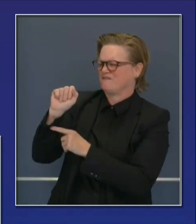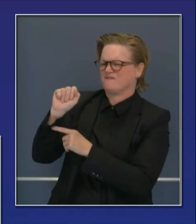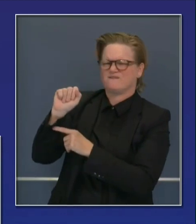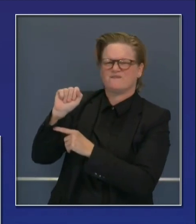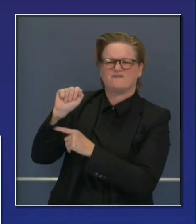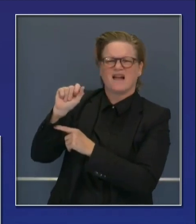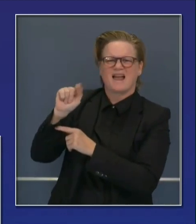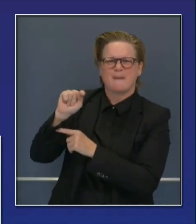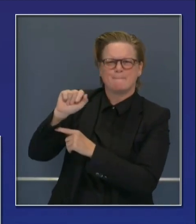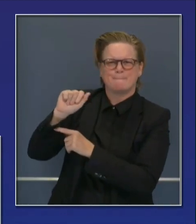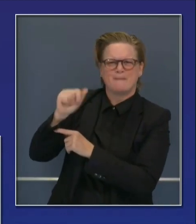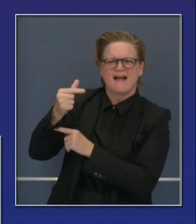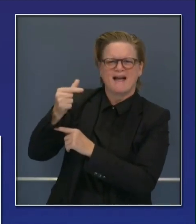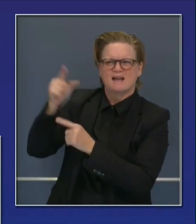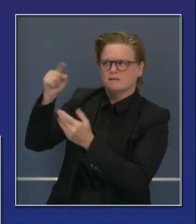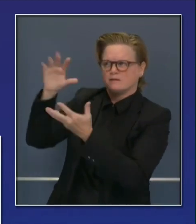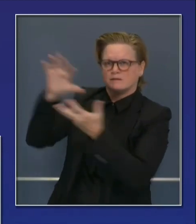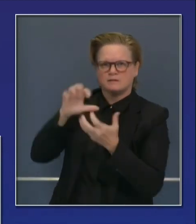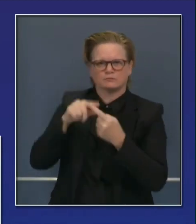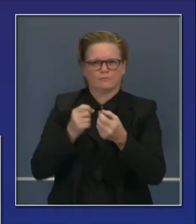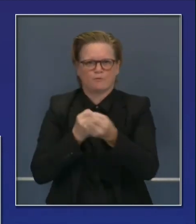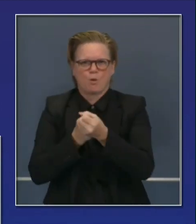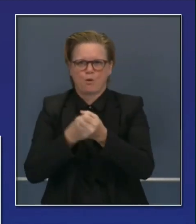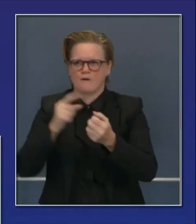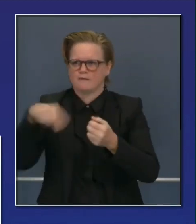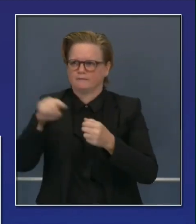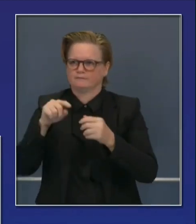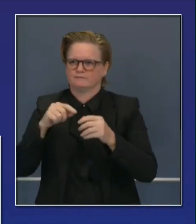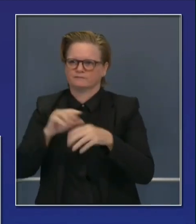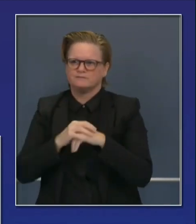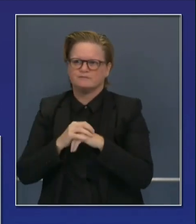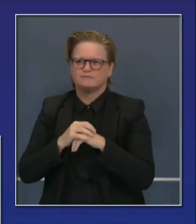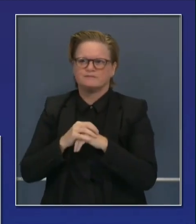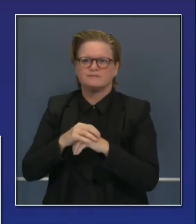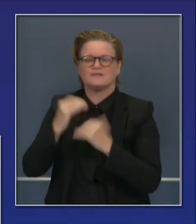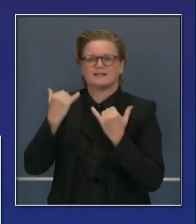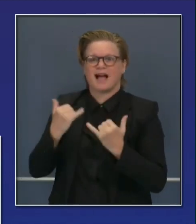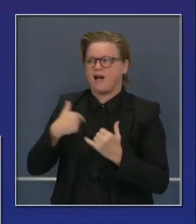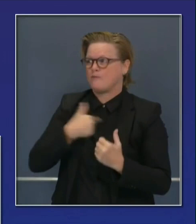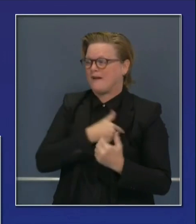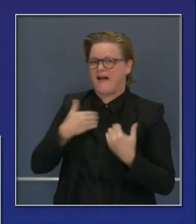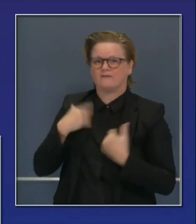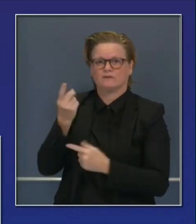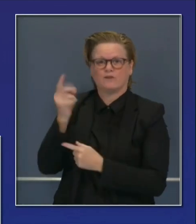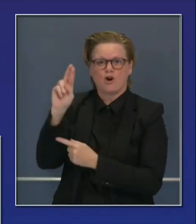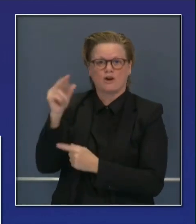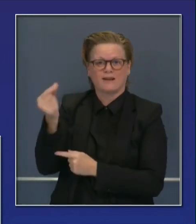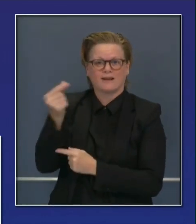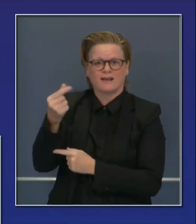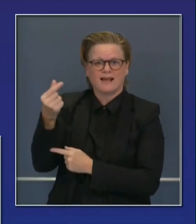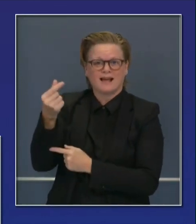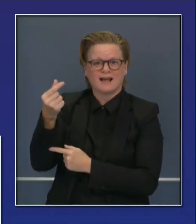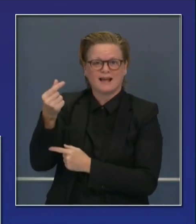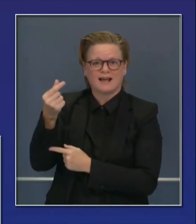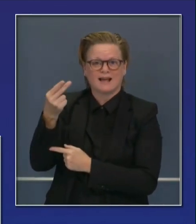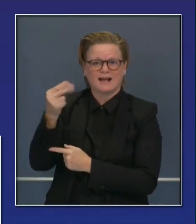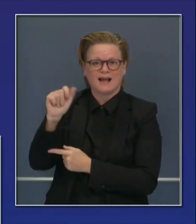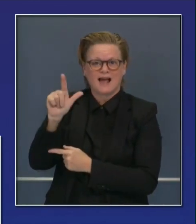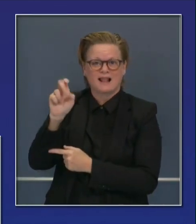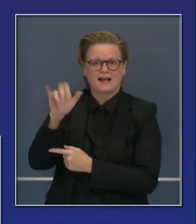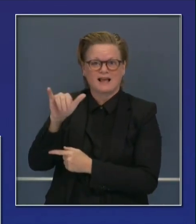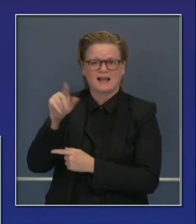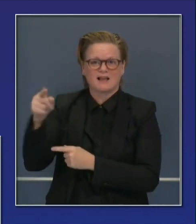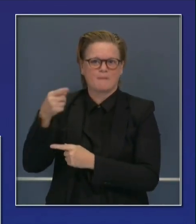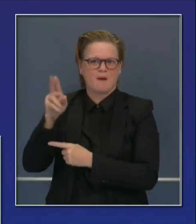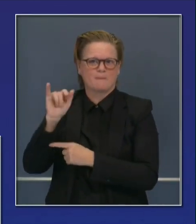questions. Dr. Galley is here, and our Surgeon General is with us as well on the behavioral health issues.